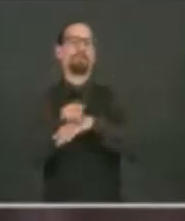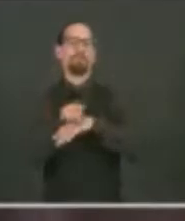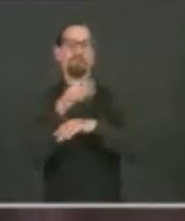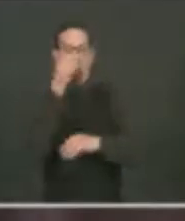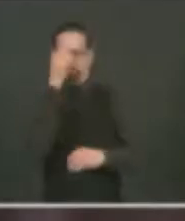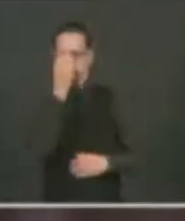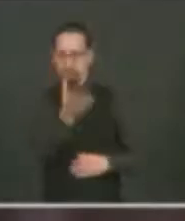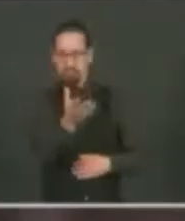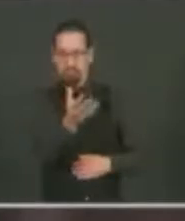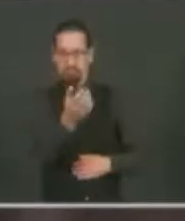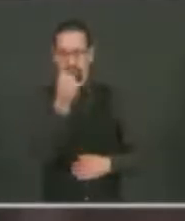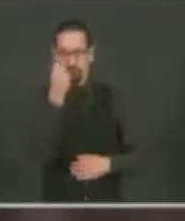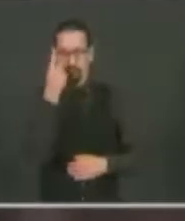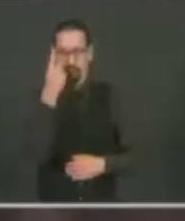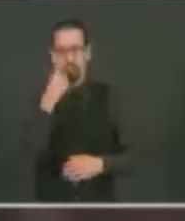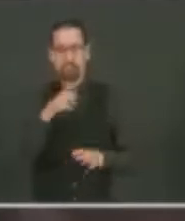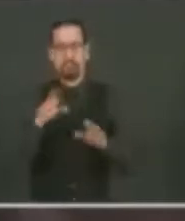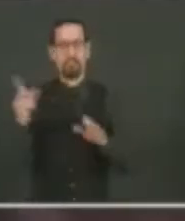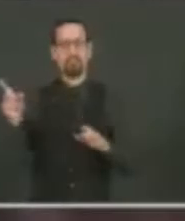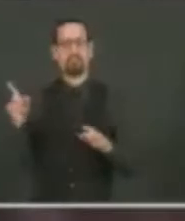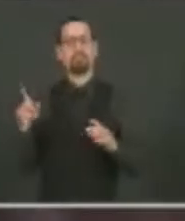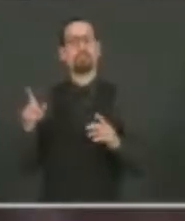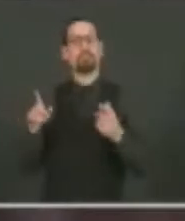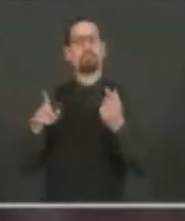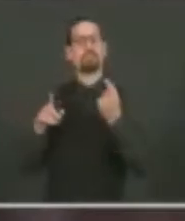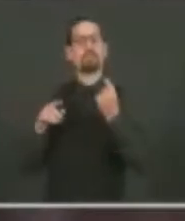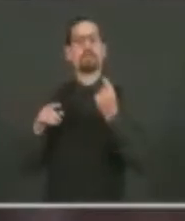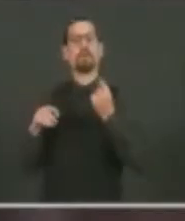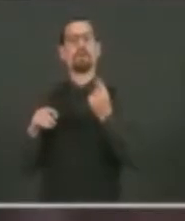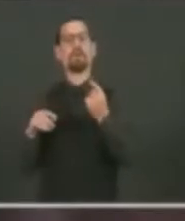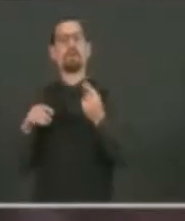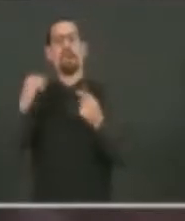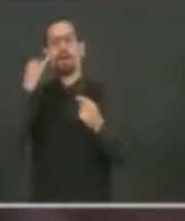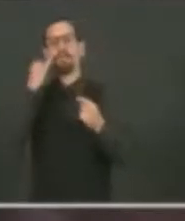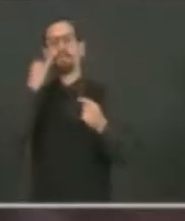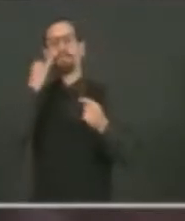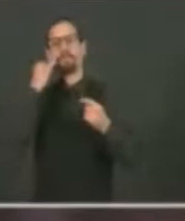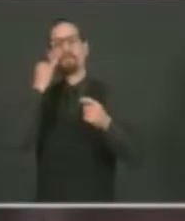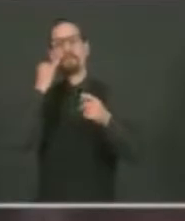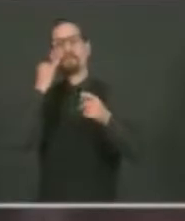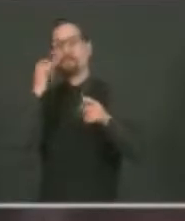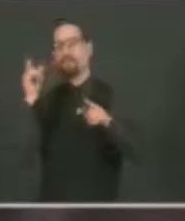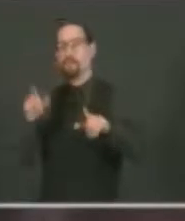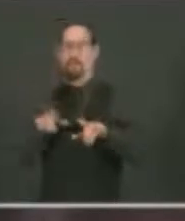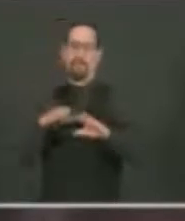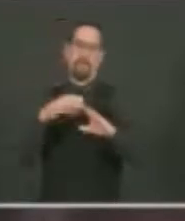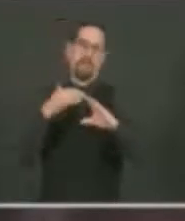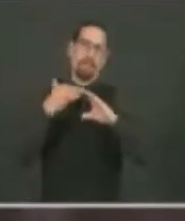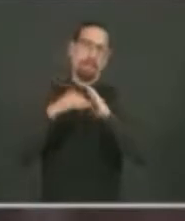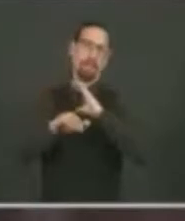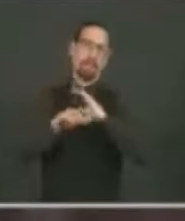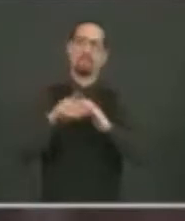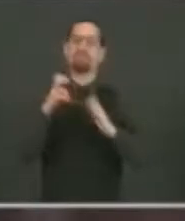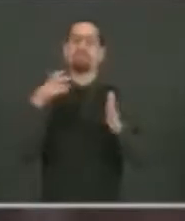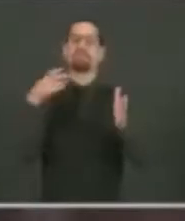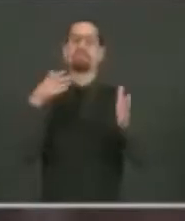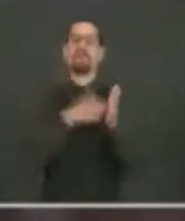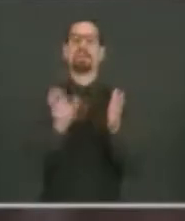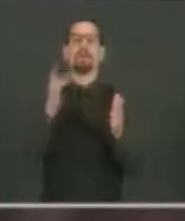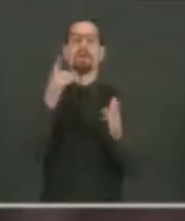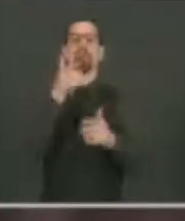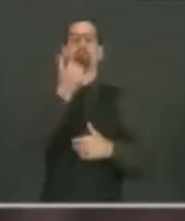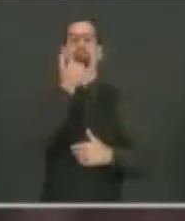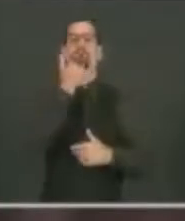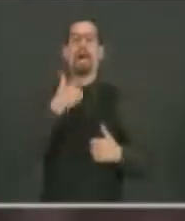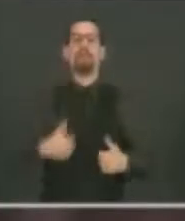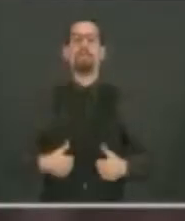by email. So if there is an issue, you may get a call from us with your result, even if you are negative, because we want to